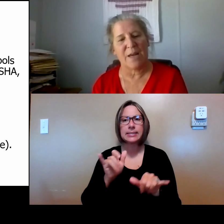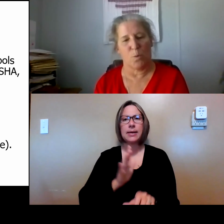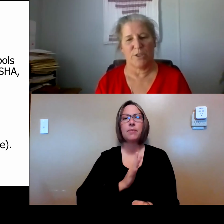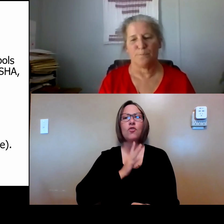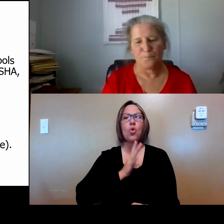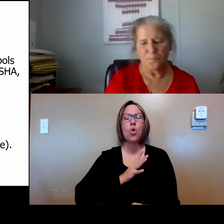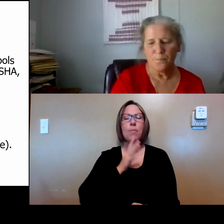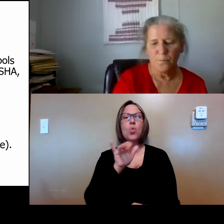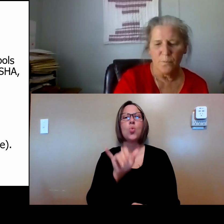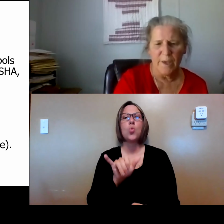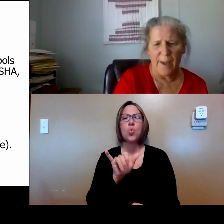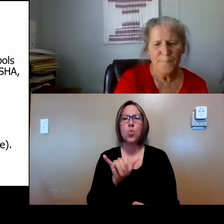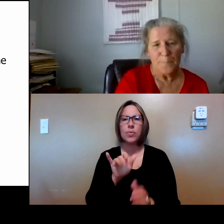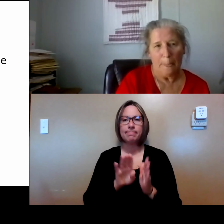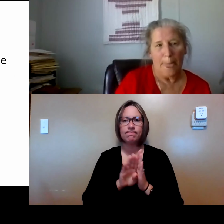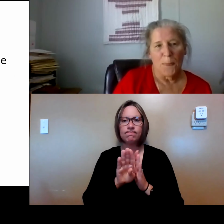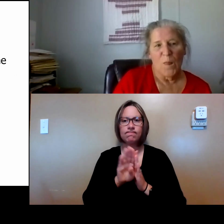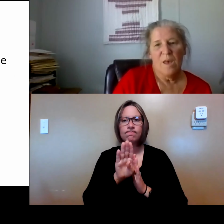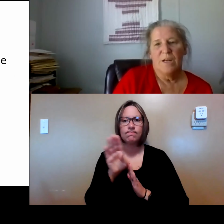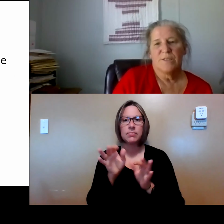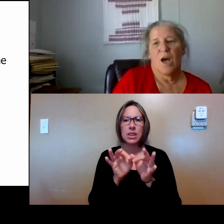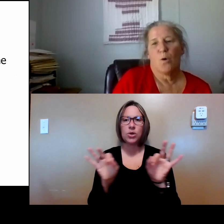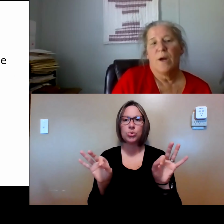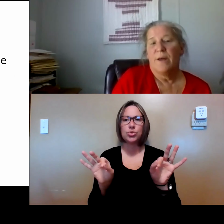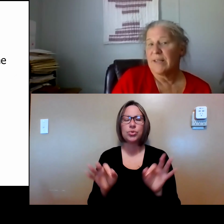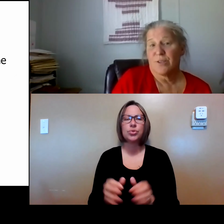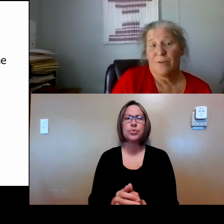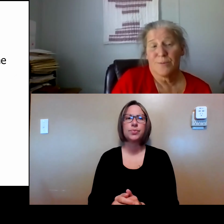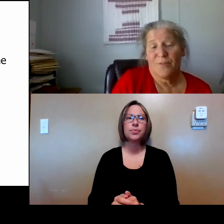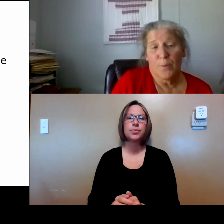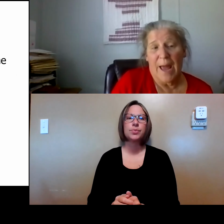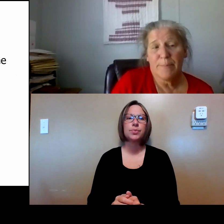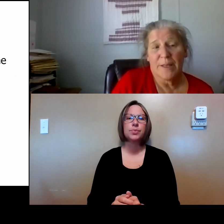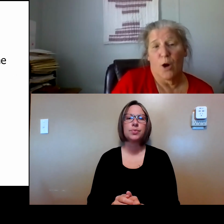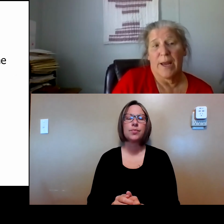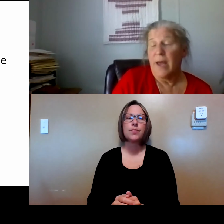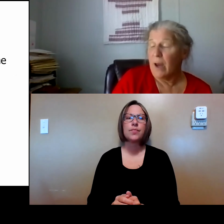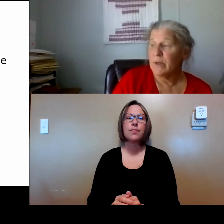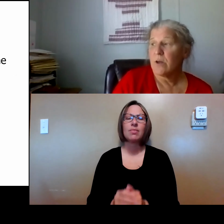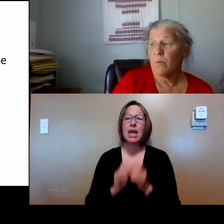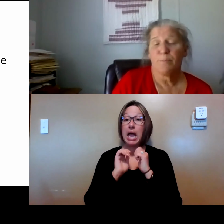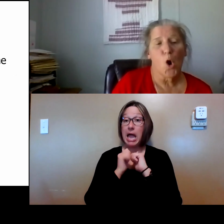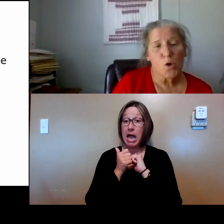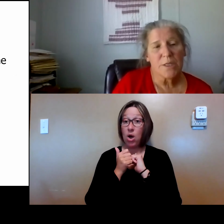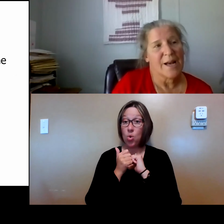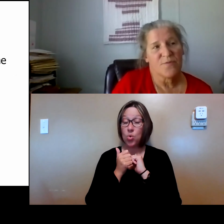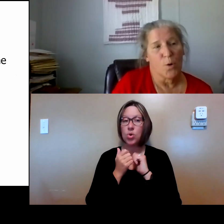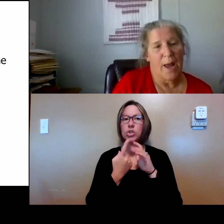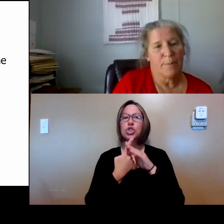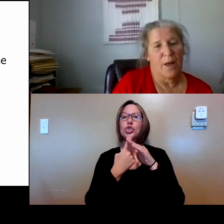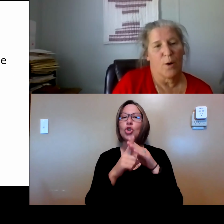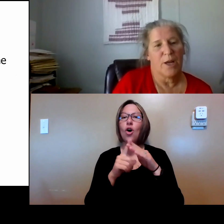that language. Okay. So that starts with vocabulary. And we start with